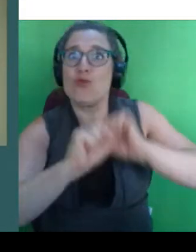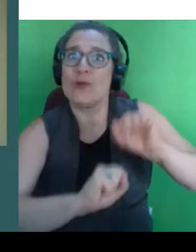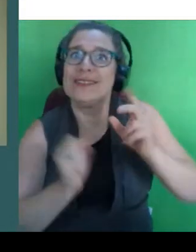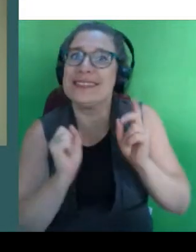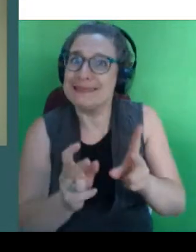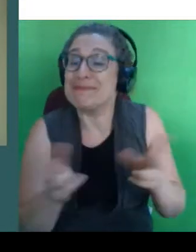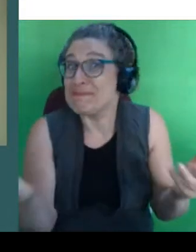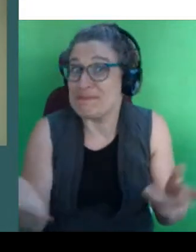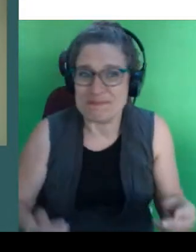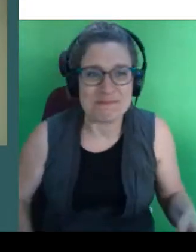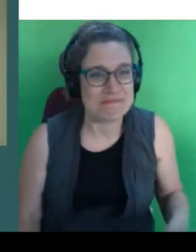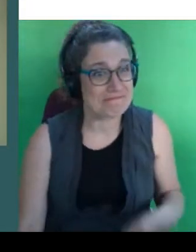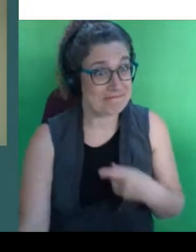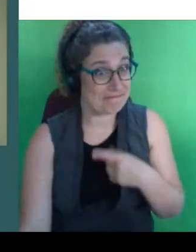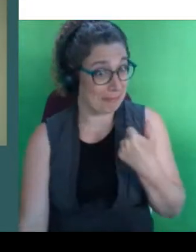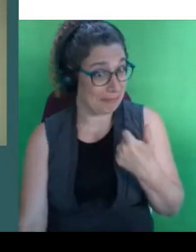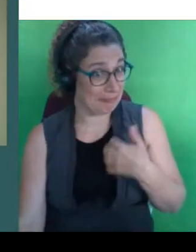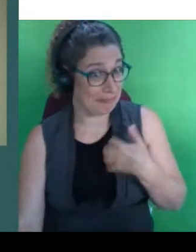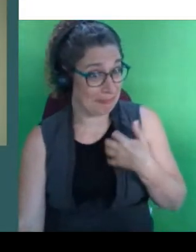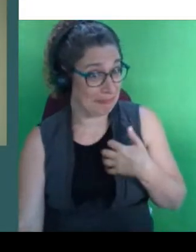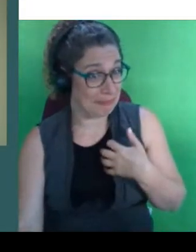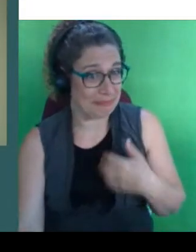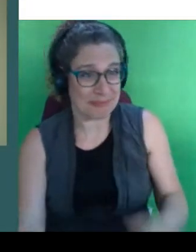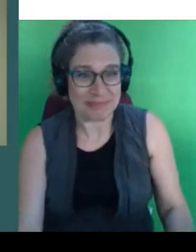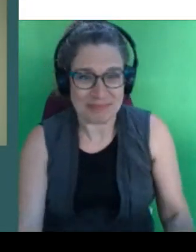Thank you. That's quite interesting. Yeah, isn't it?